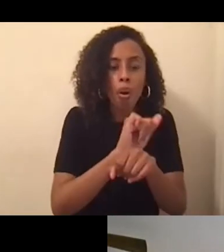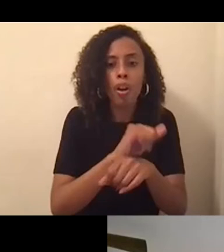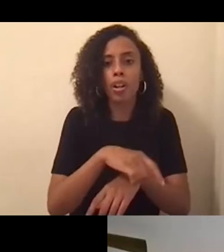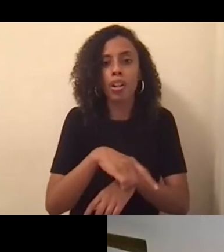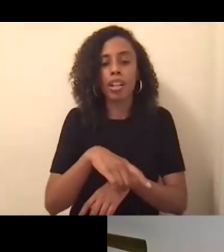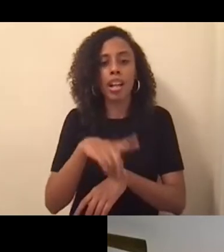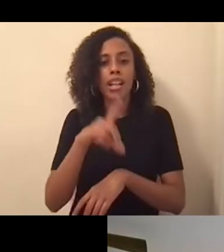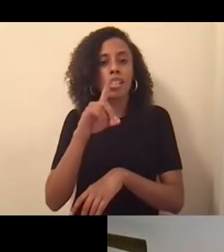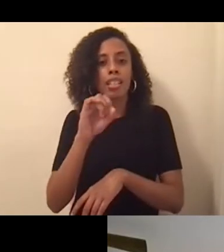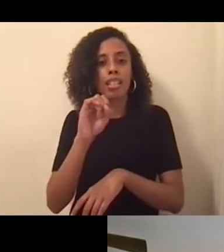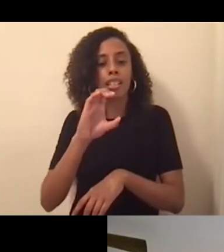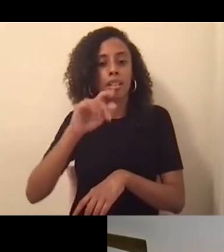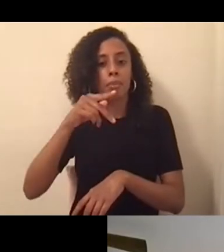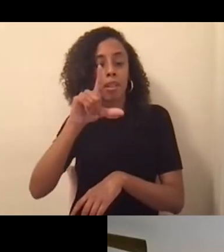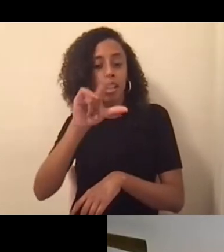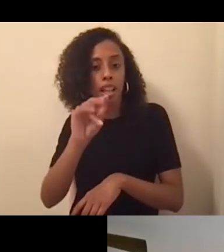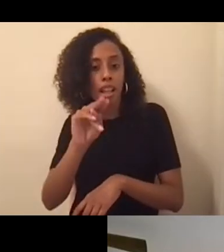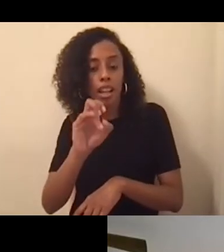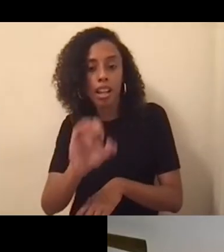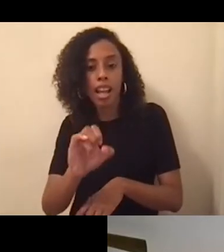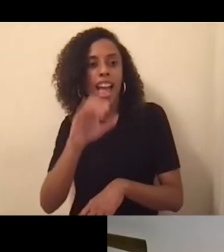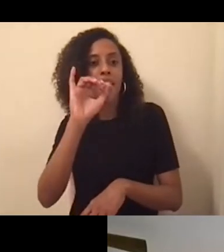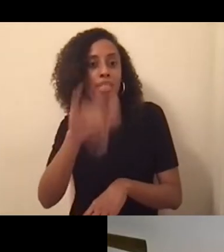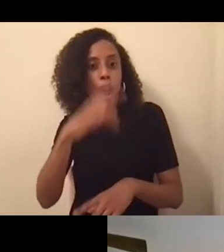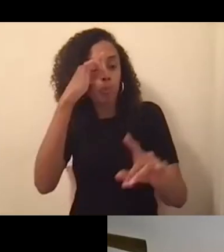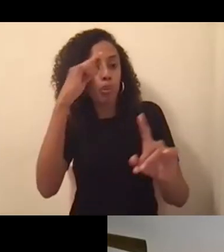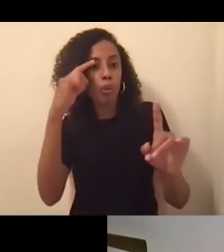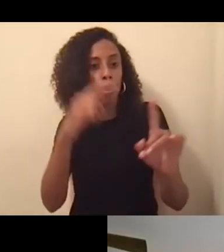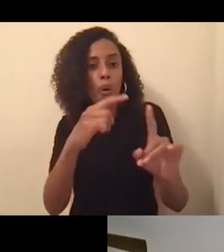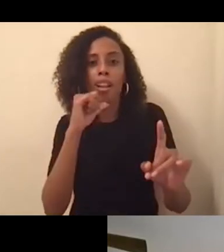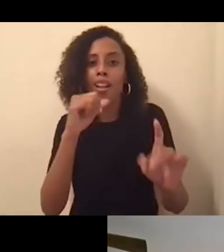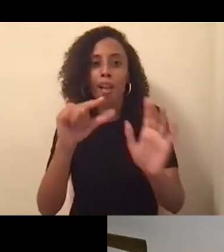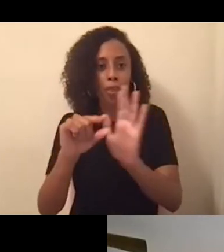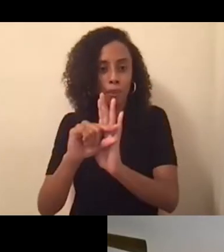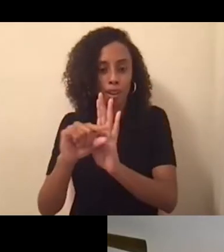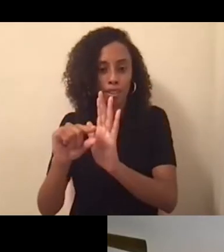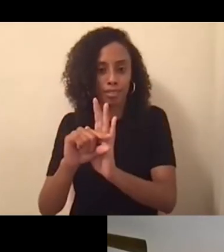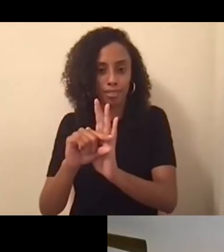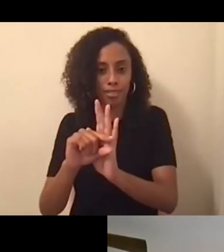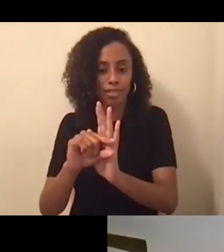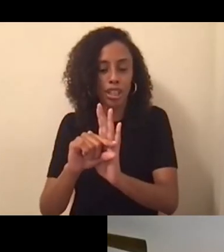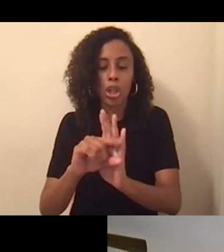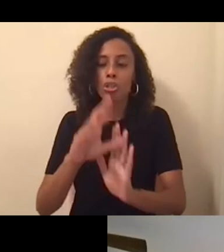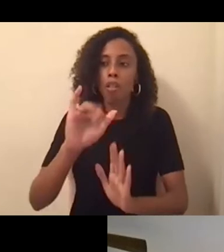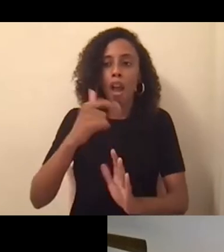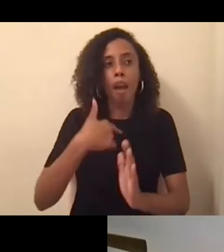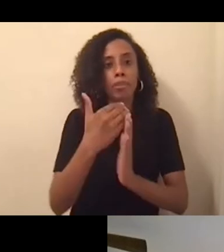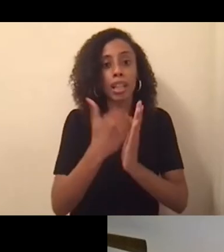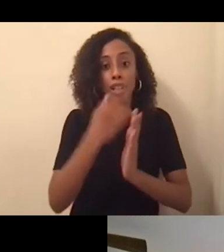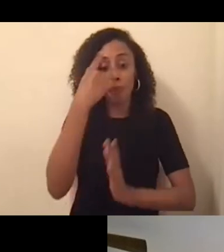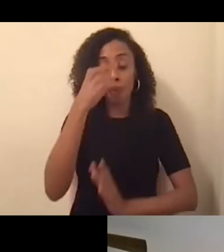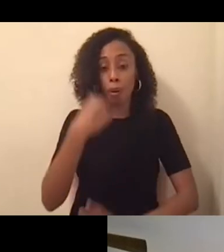it's that I was in pursuit of, and not necessarily the mark. So it was a lesson for me